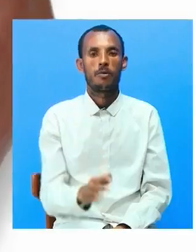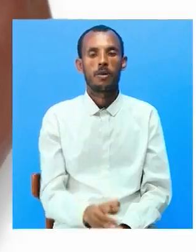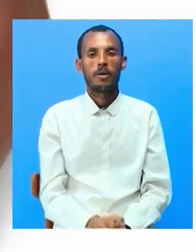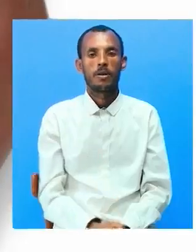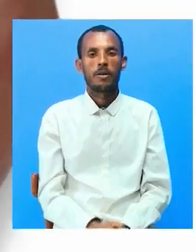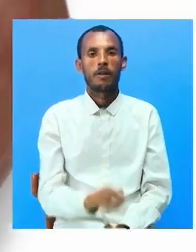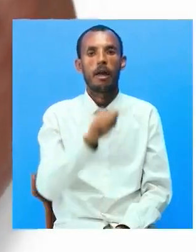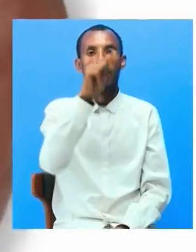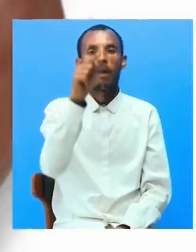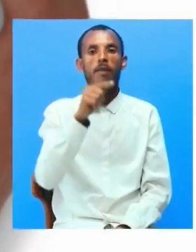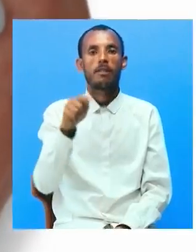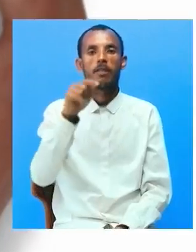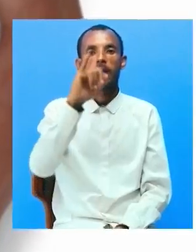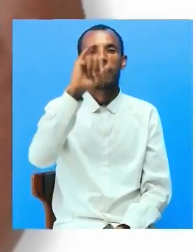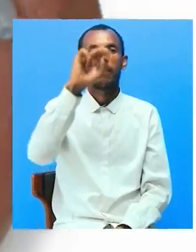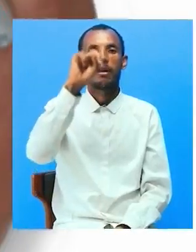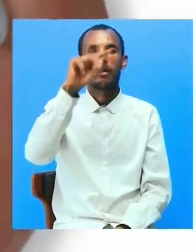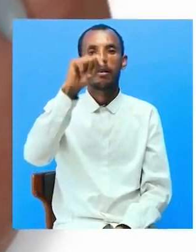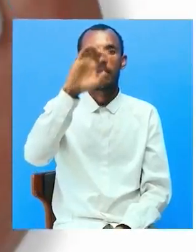of integers.